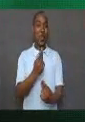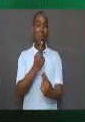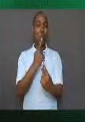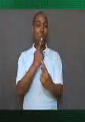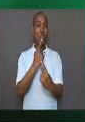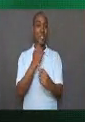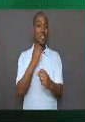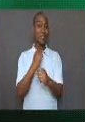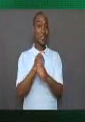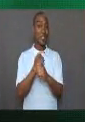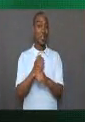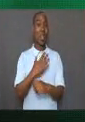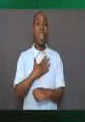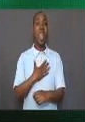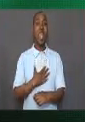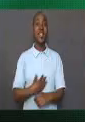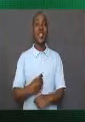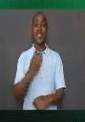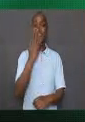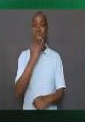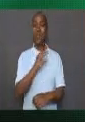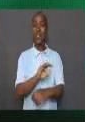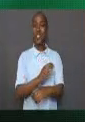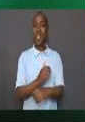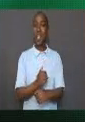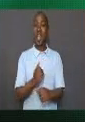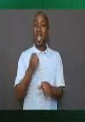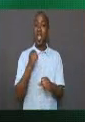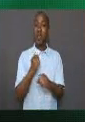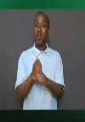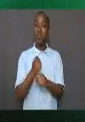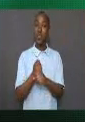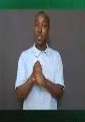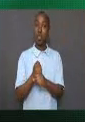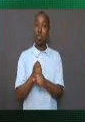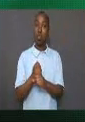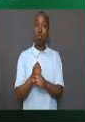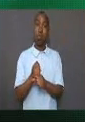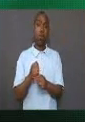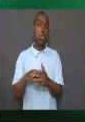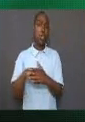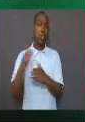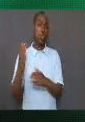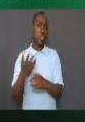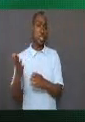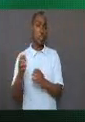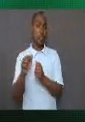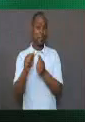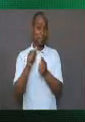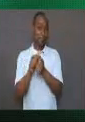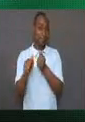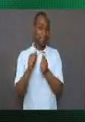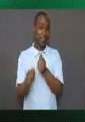by white blood cells that work to destroy foreign substances